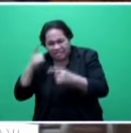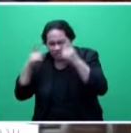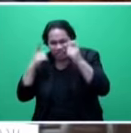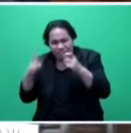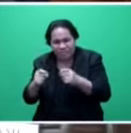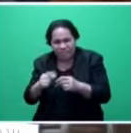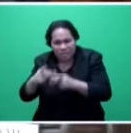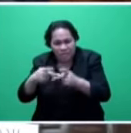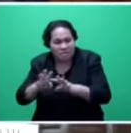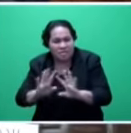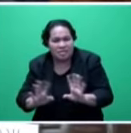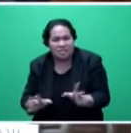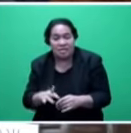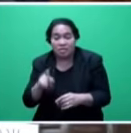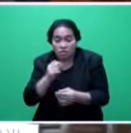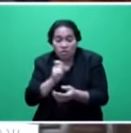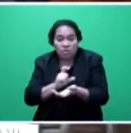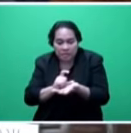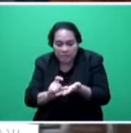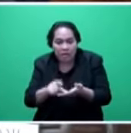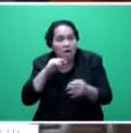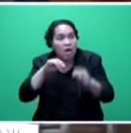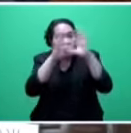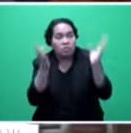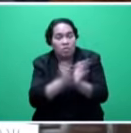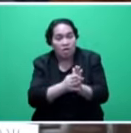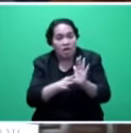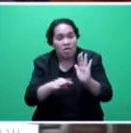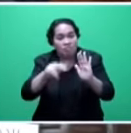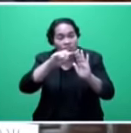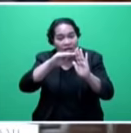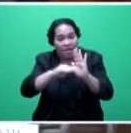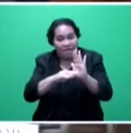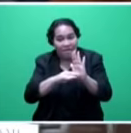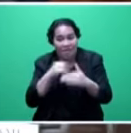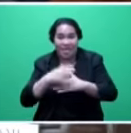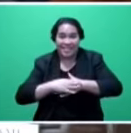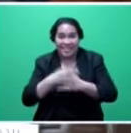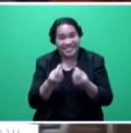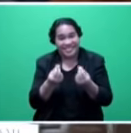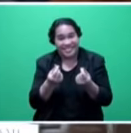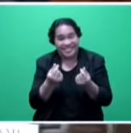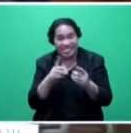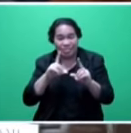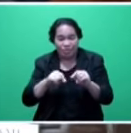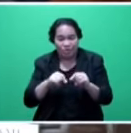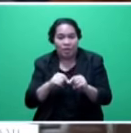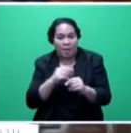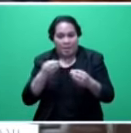government. This is clearly reflected in our global ranking for ease of doing business, which has worsened